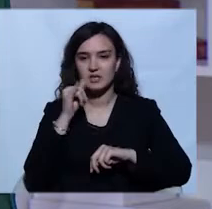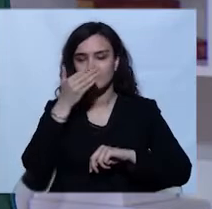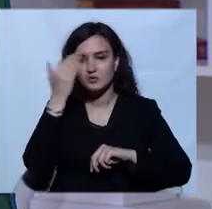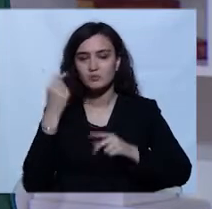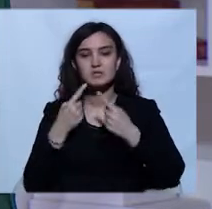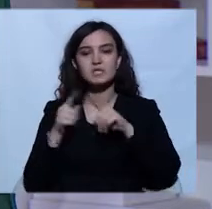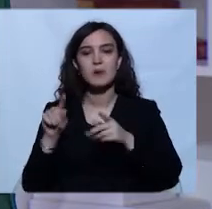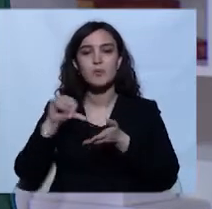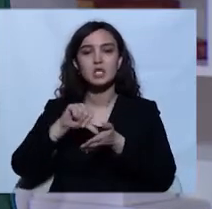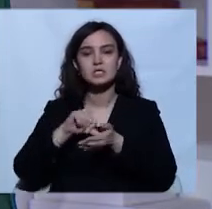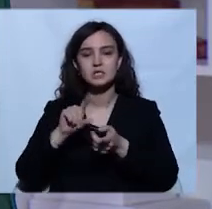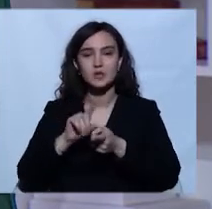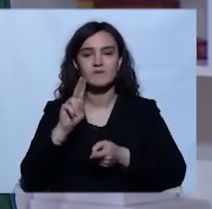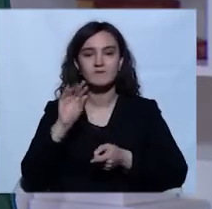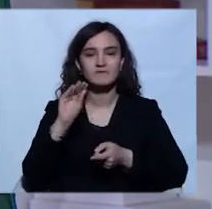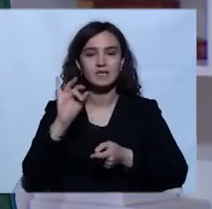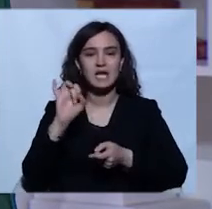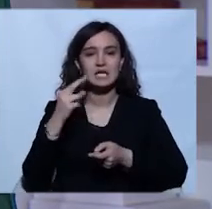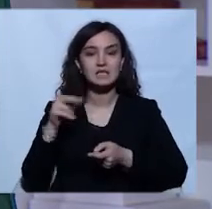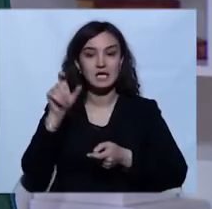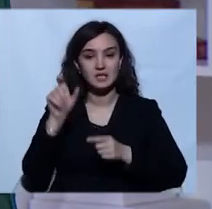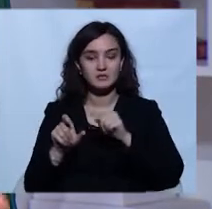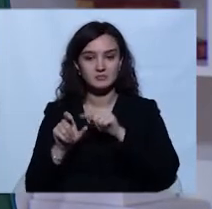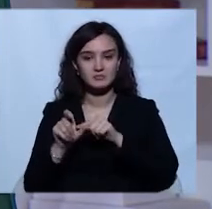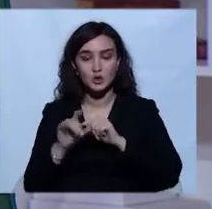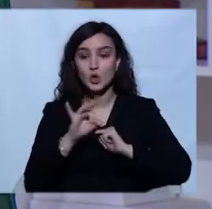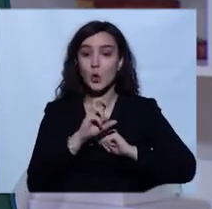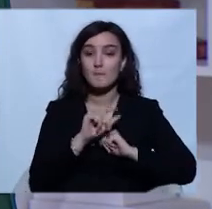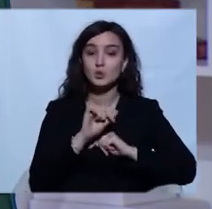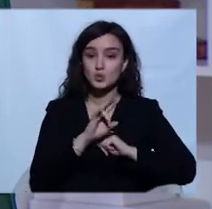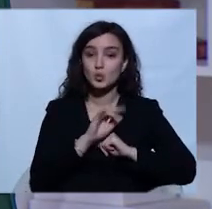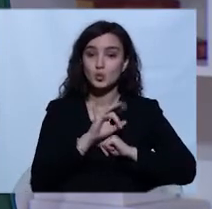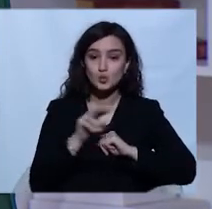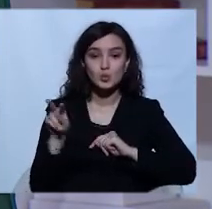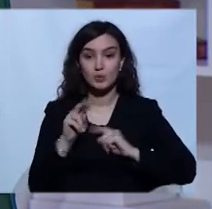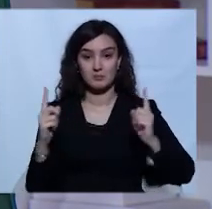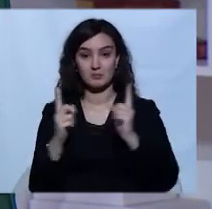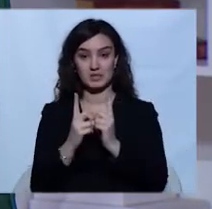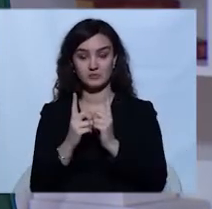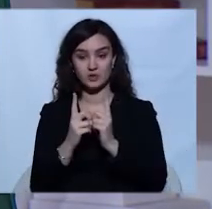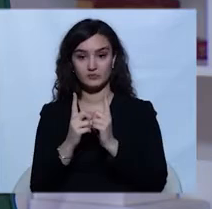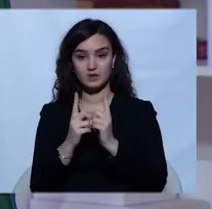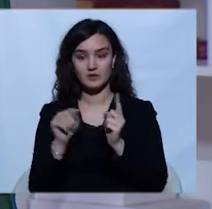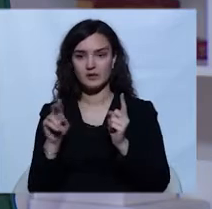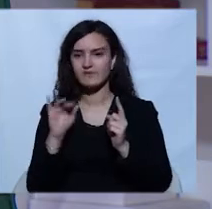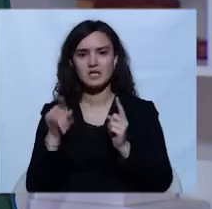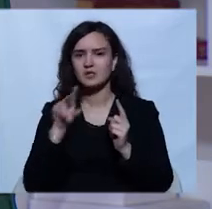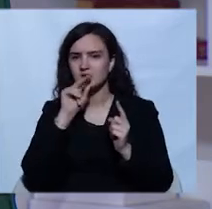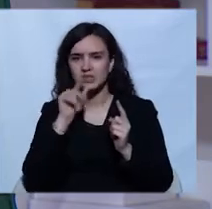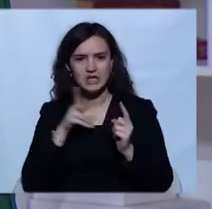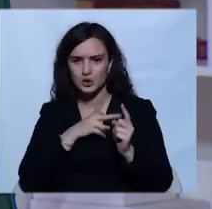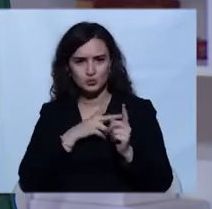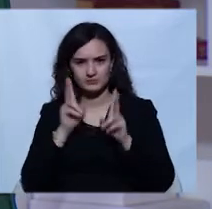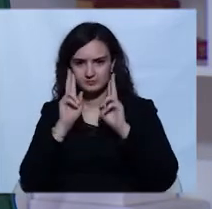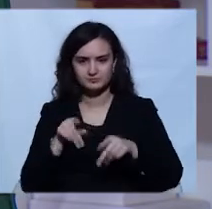main character, Friday. Now, when Robinson Crusoe and Friday meet, Friday doesn't speak any